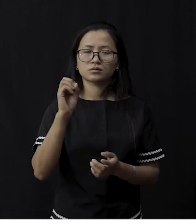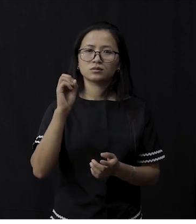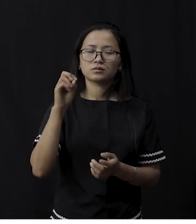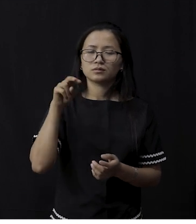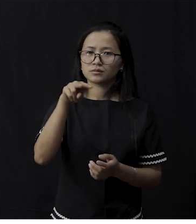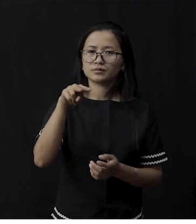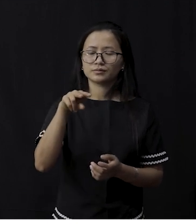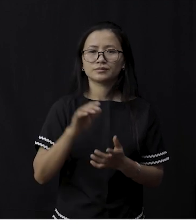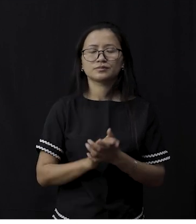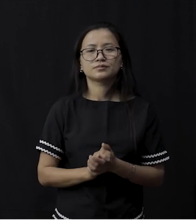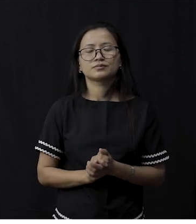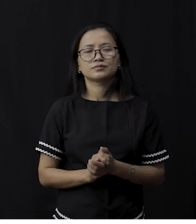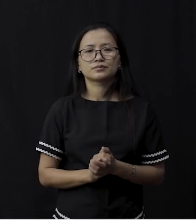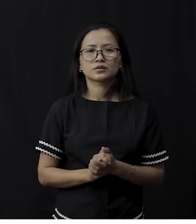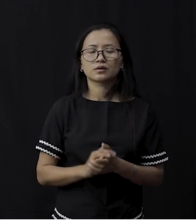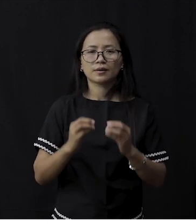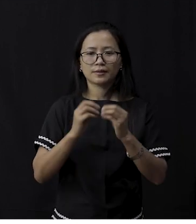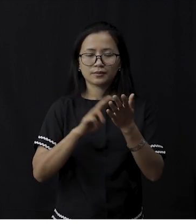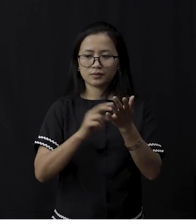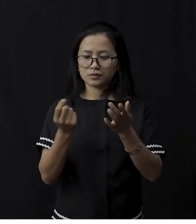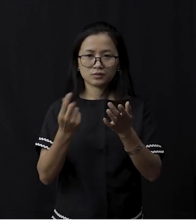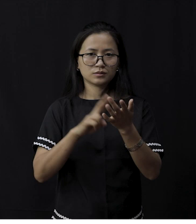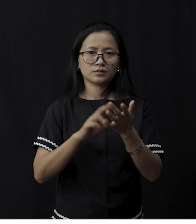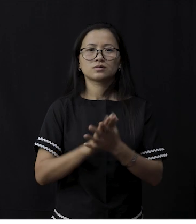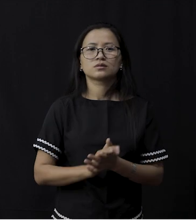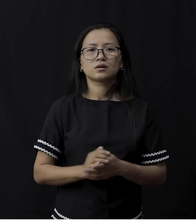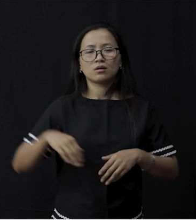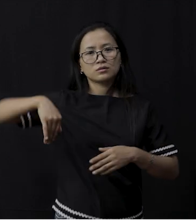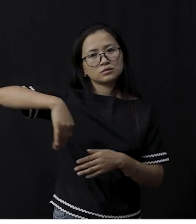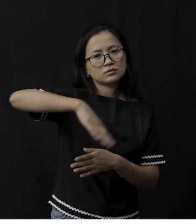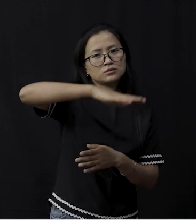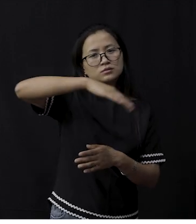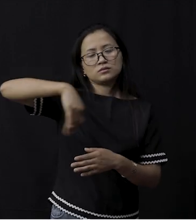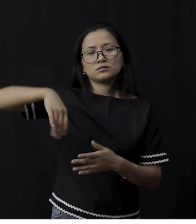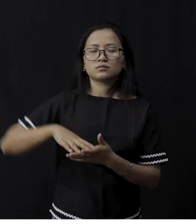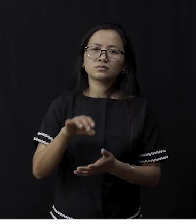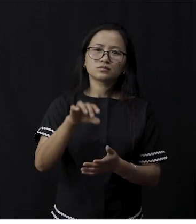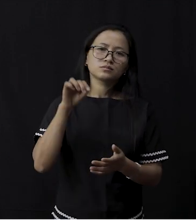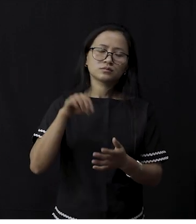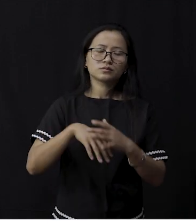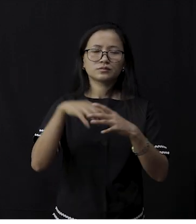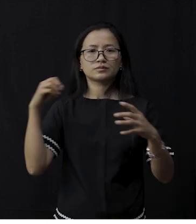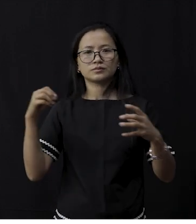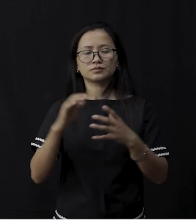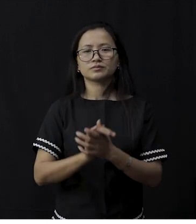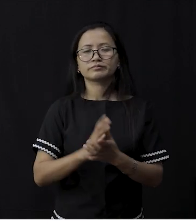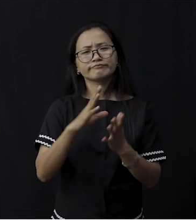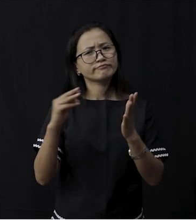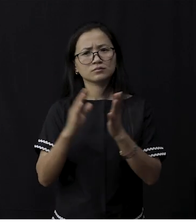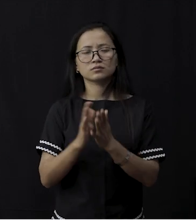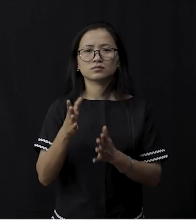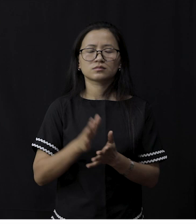Bella, remember Molly and Bella are names, so it's a noun, was on the swing. Bella didn't get off the swing. That is not